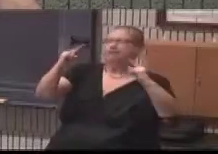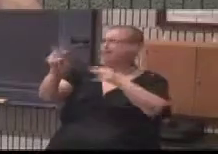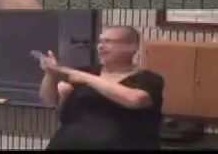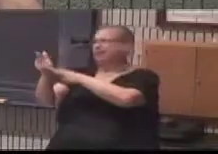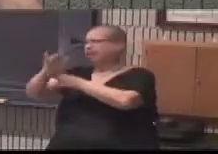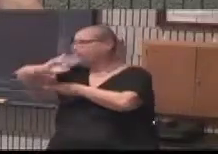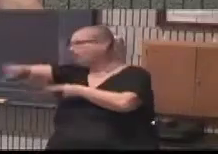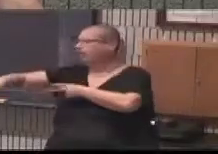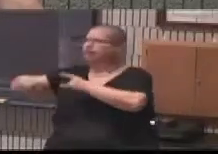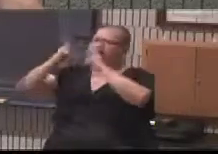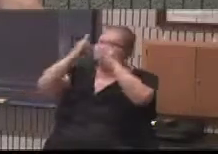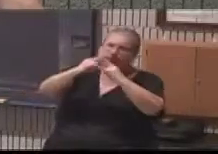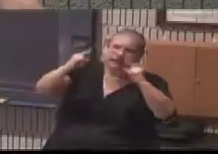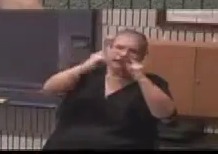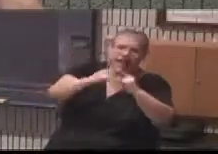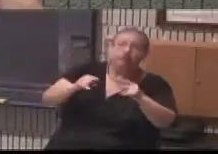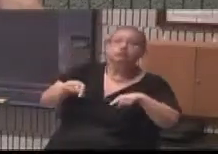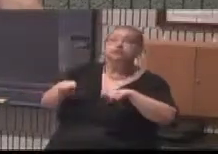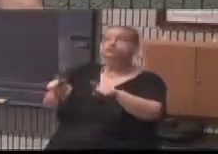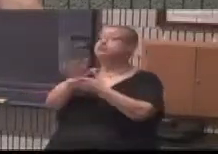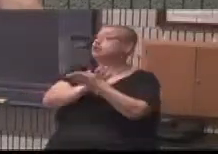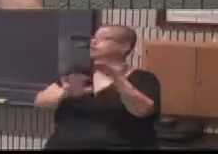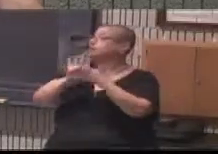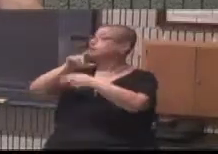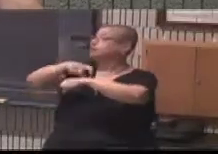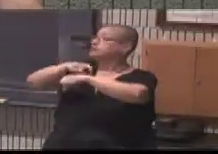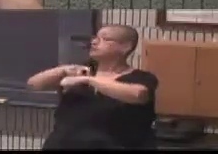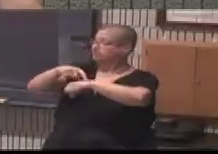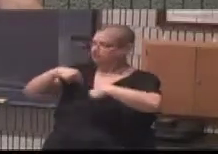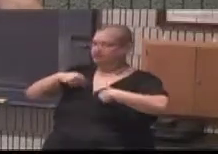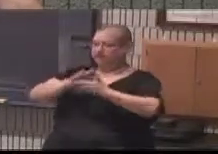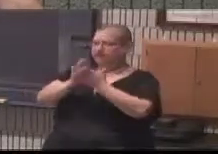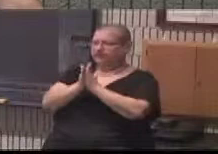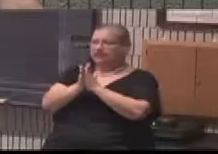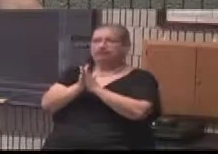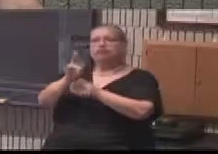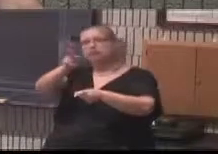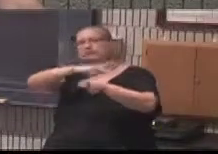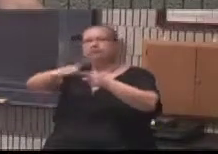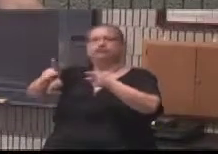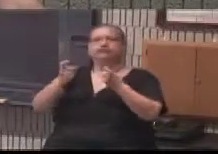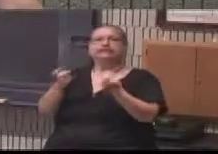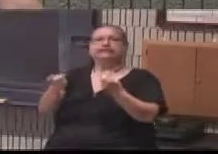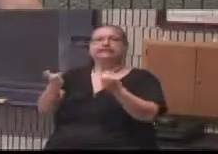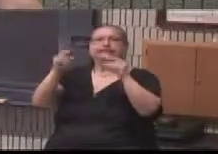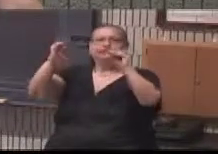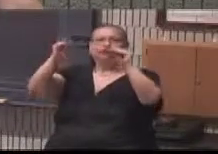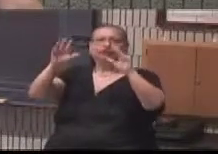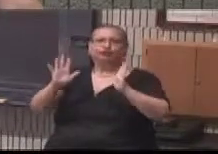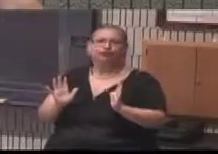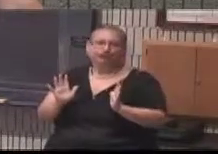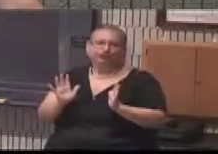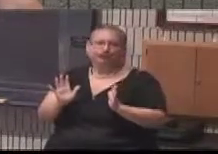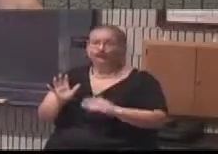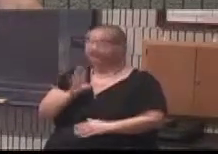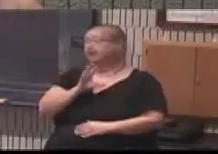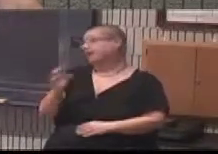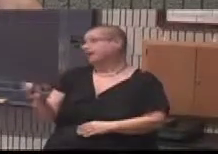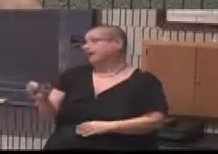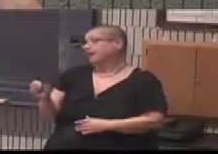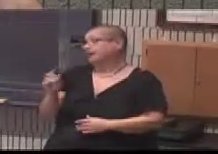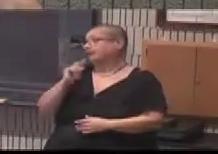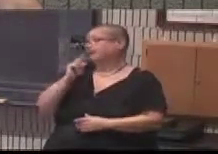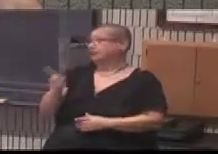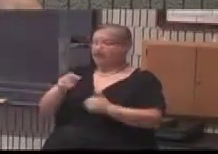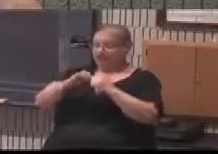motels. During my college days, I became a professional ski instructor. And I like to think that the only way I knew how to